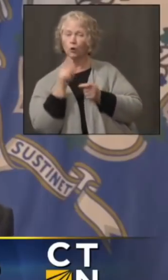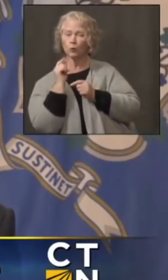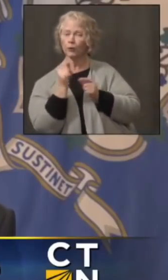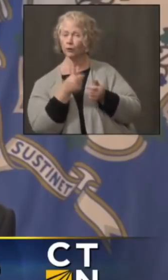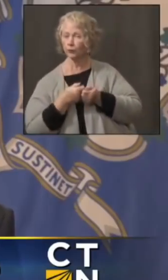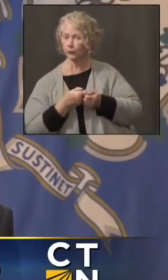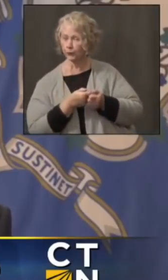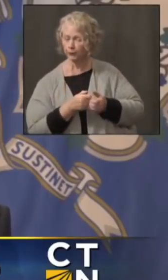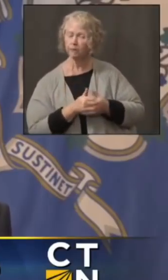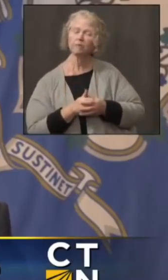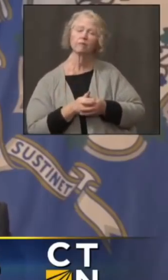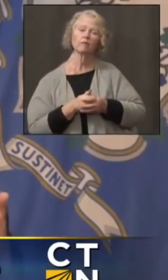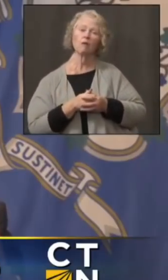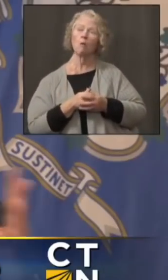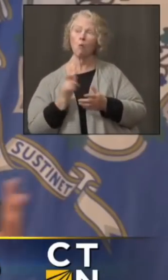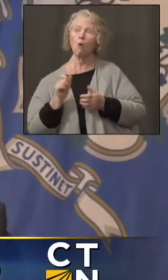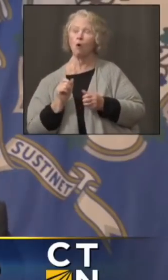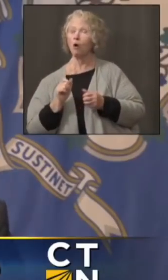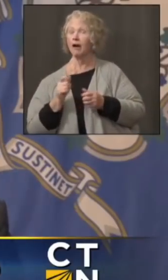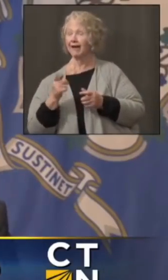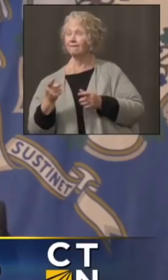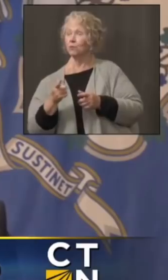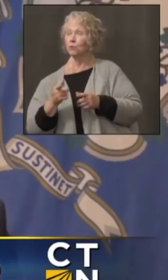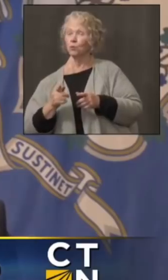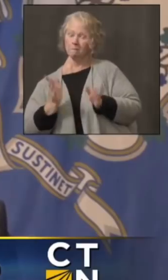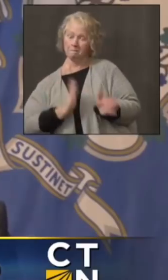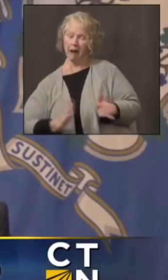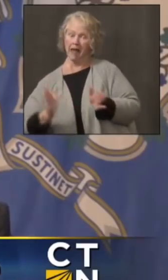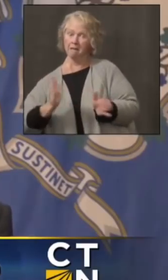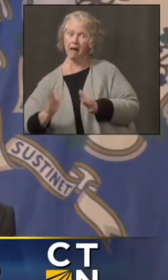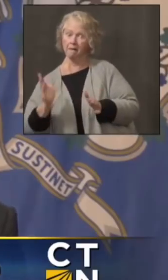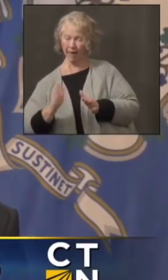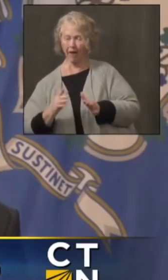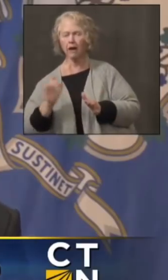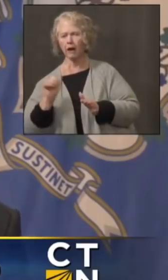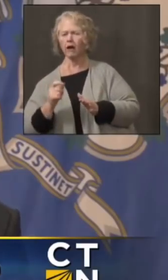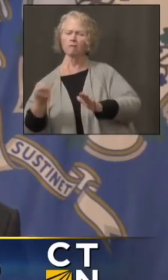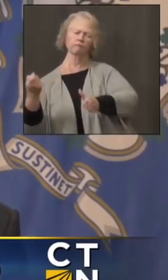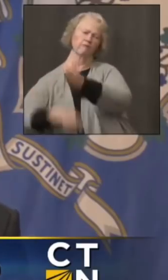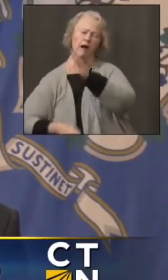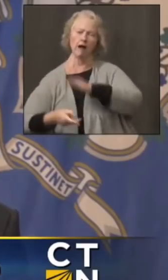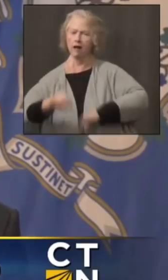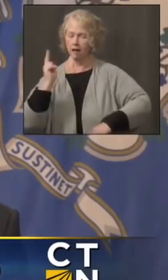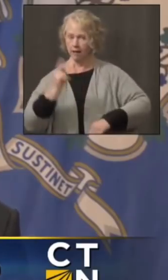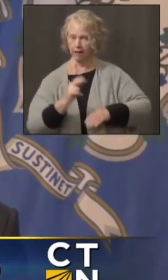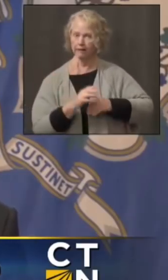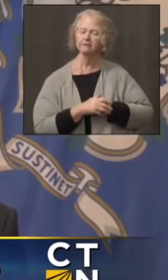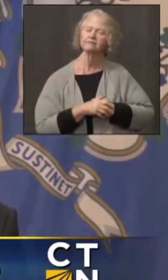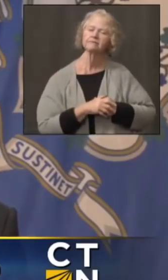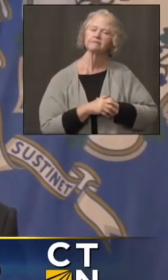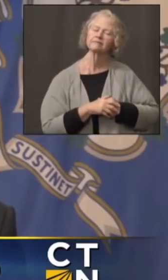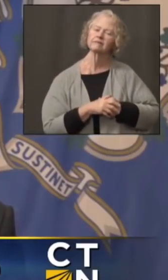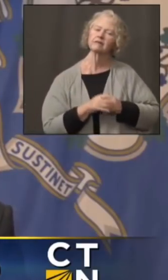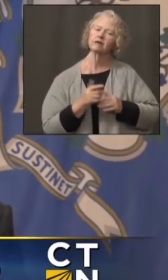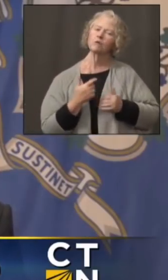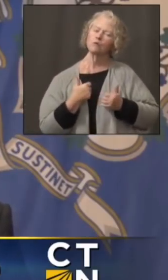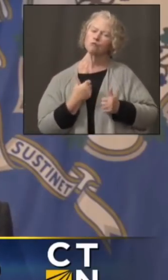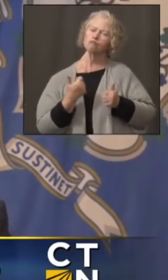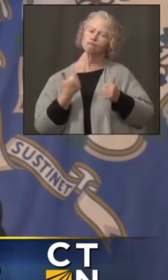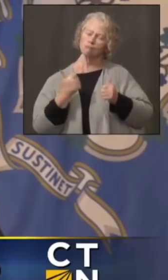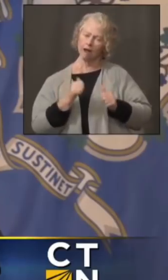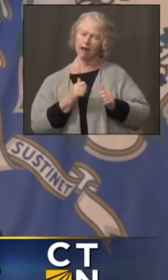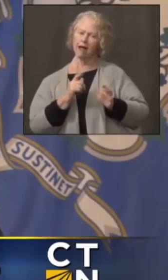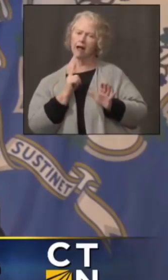or fine you even more for organizing an event like that. I'm going to see what we can do a little bit longer by strict